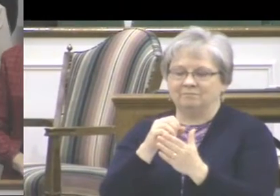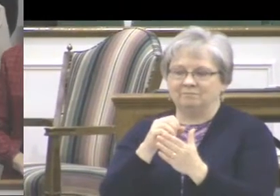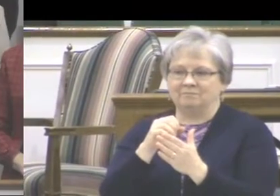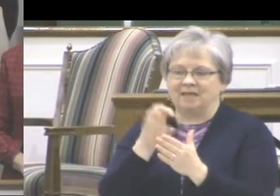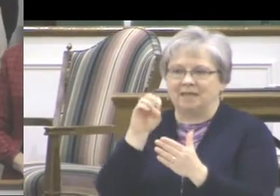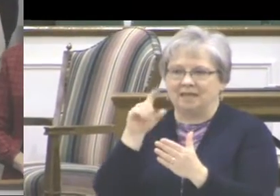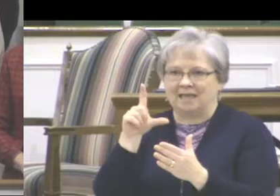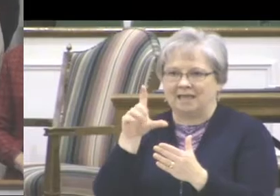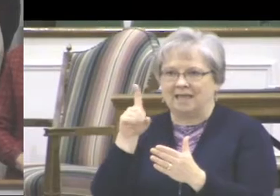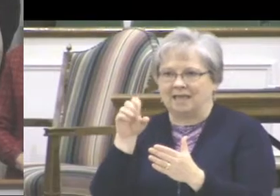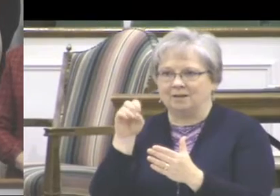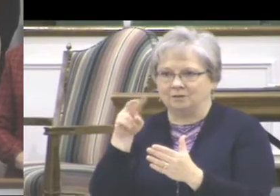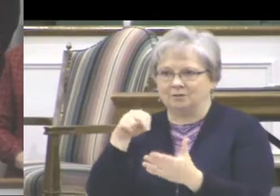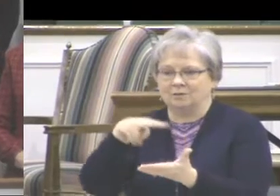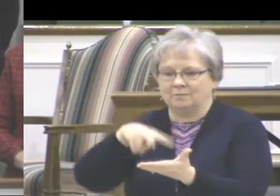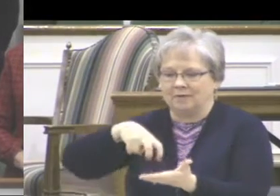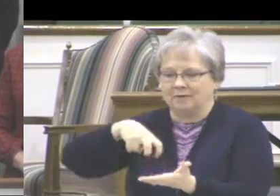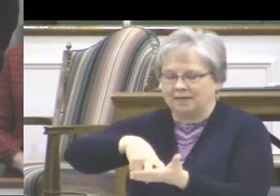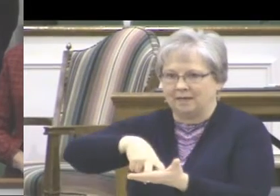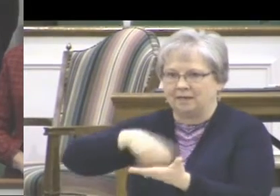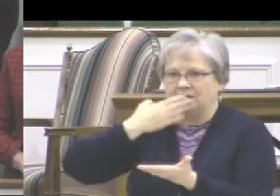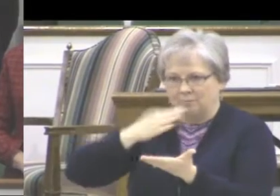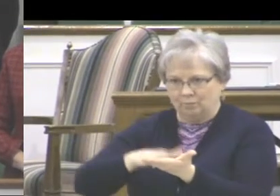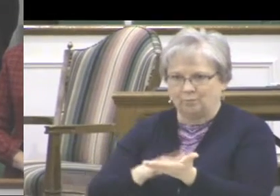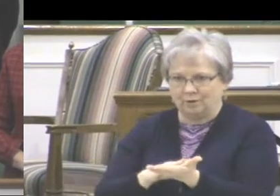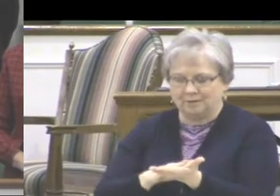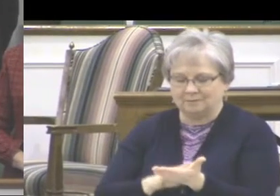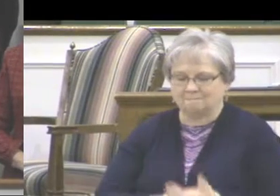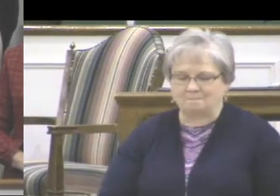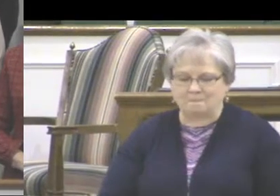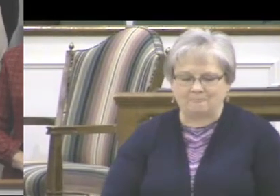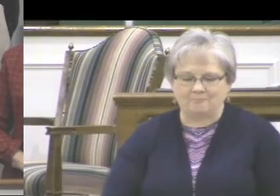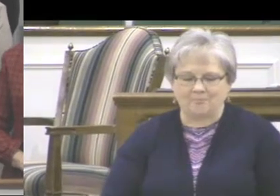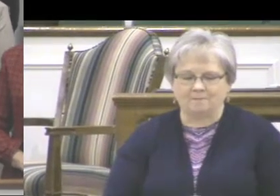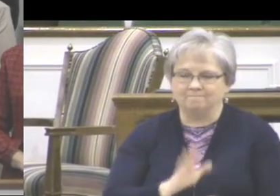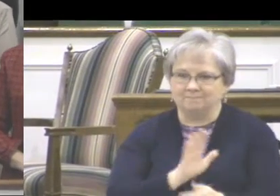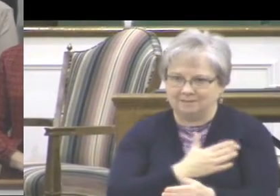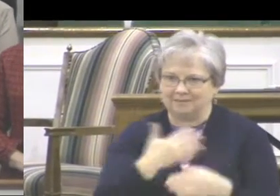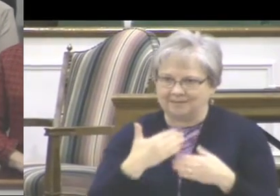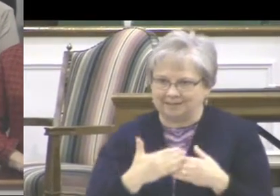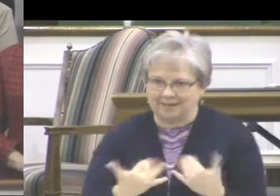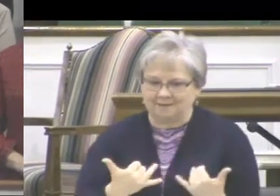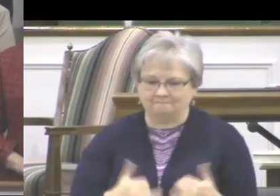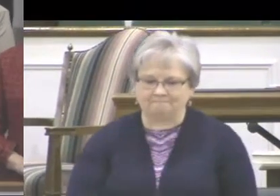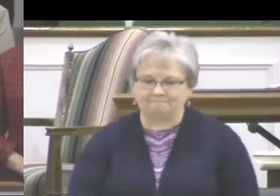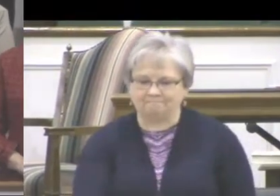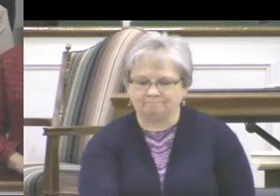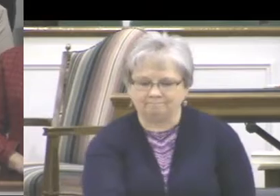Same attitude of worship, praise is worthy.